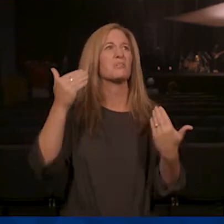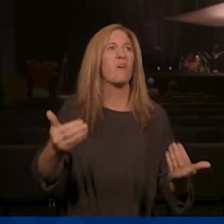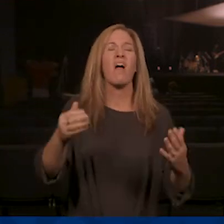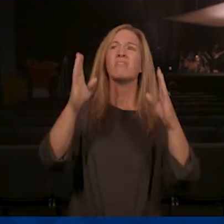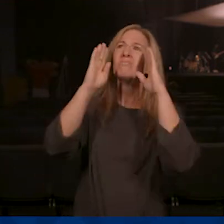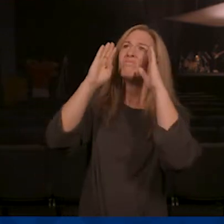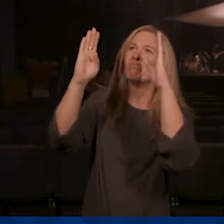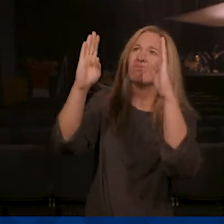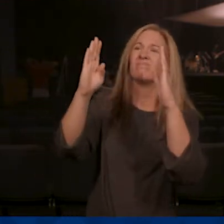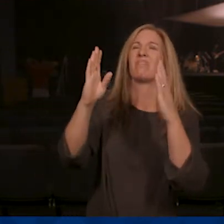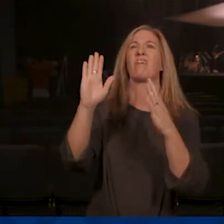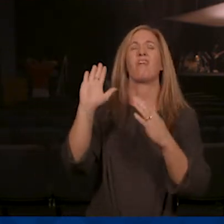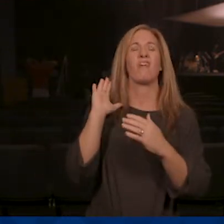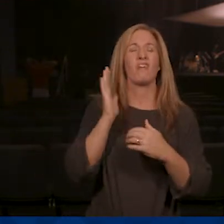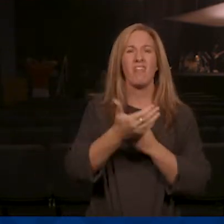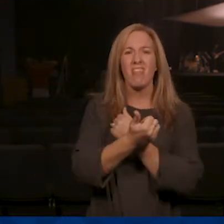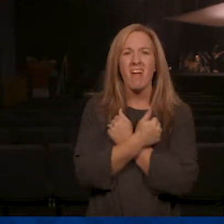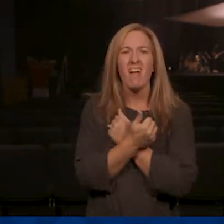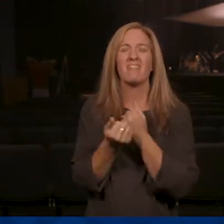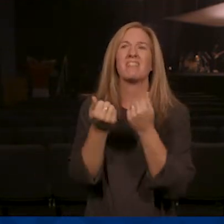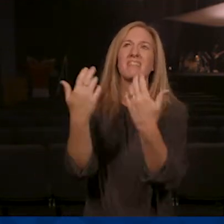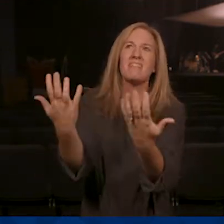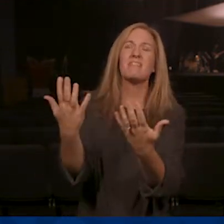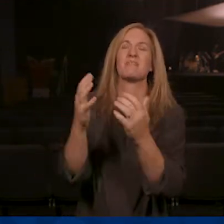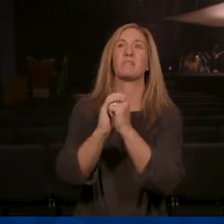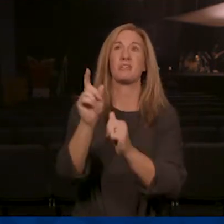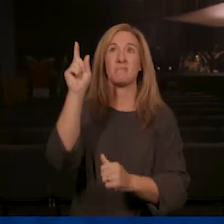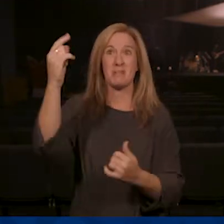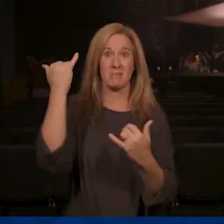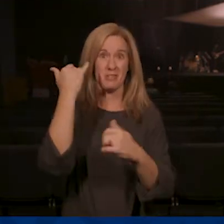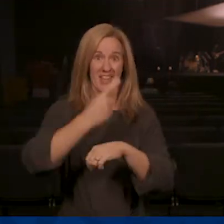our affection to Him, and let's worship the Lord today. Amen.